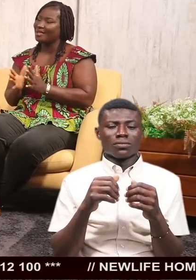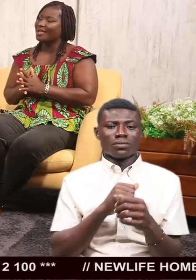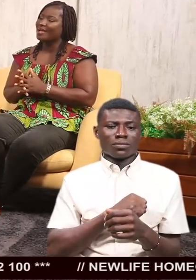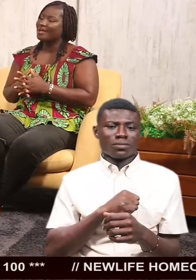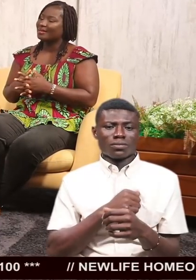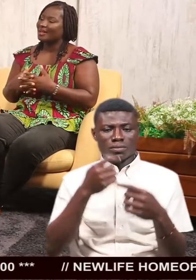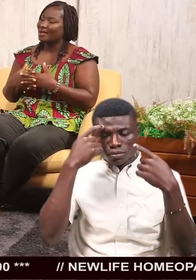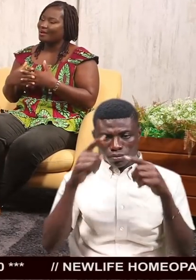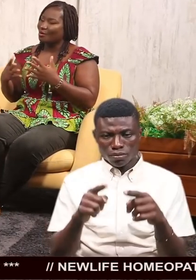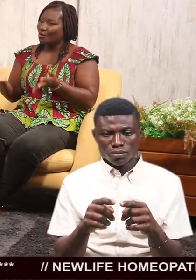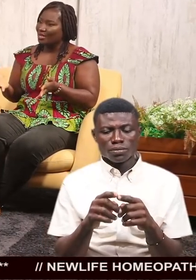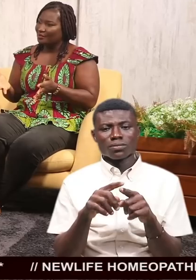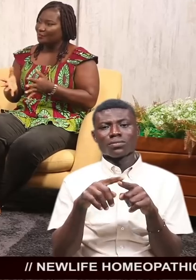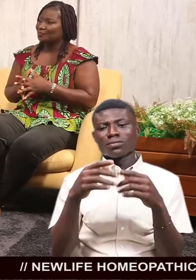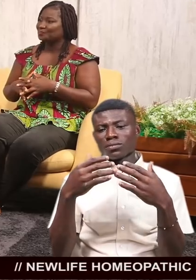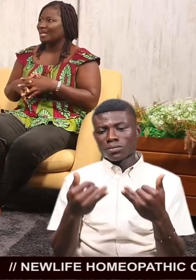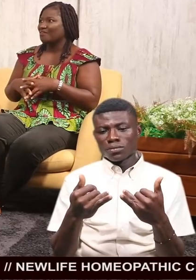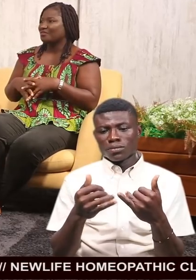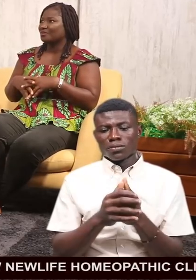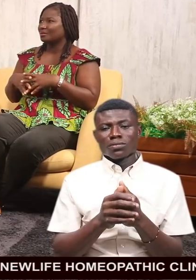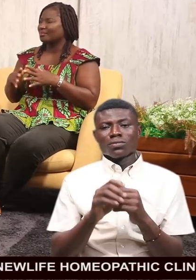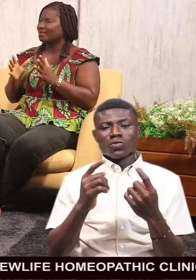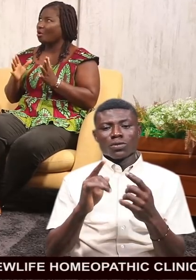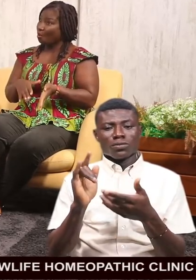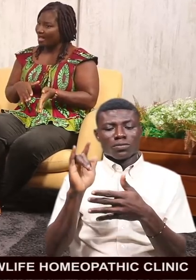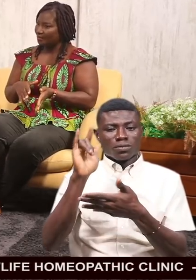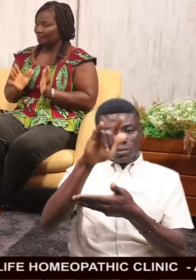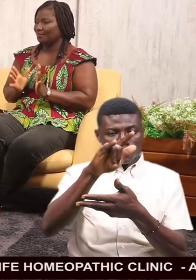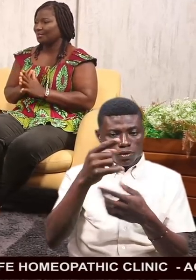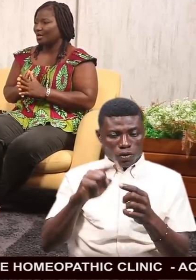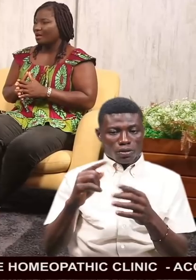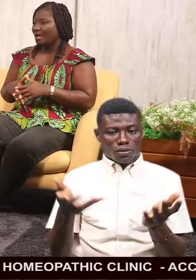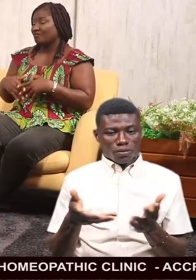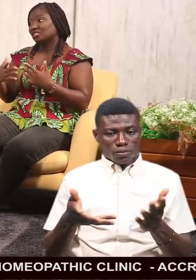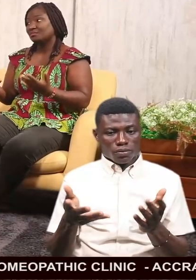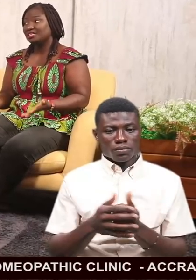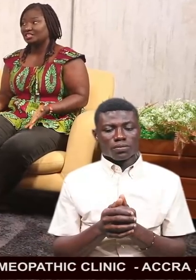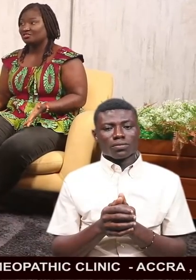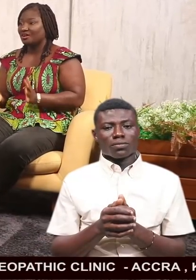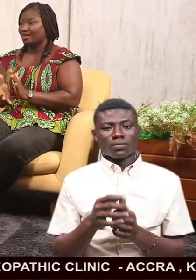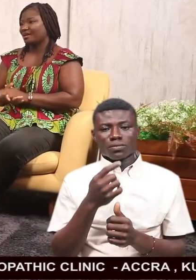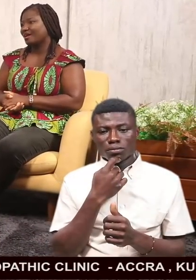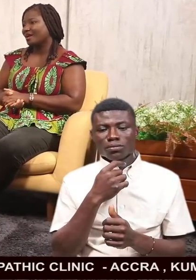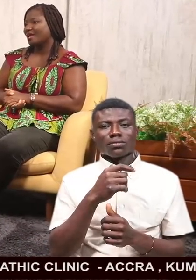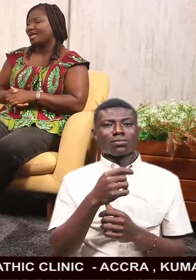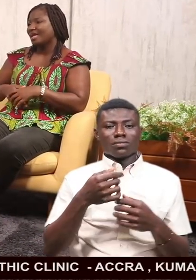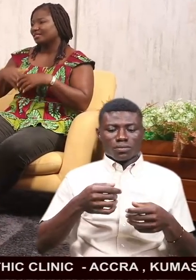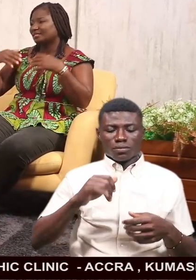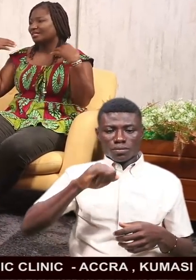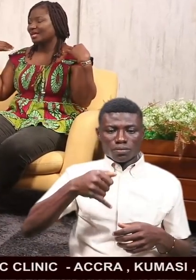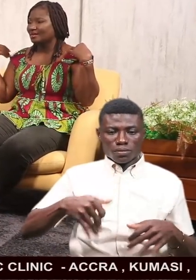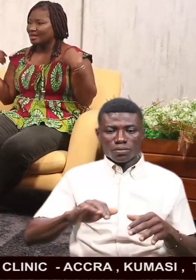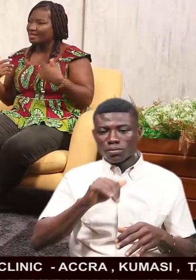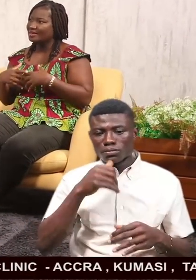baye. Na okoye no a fe le o wahano a fe osi men shetra.